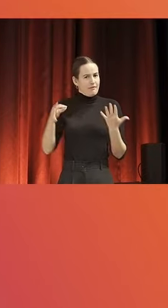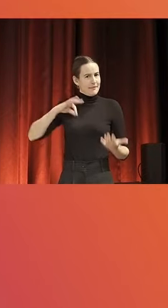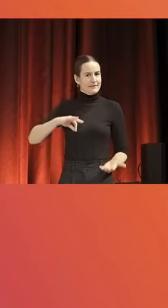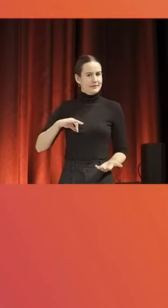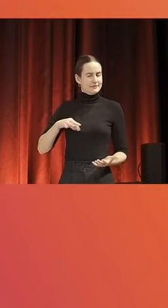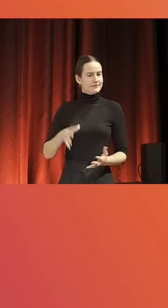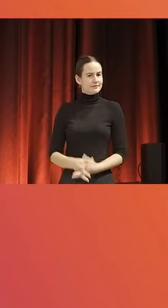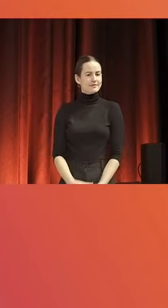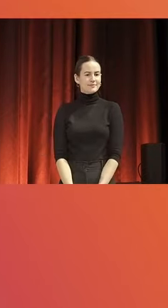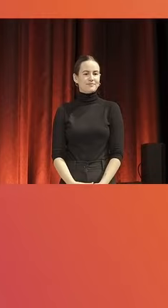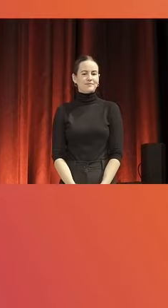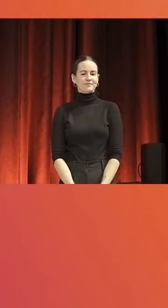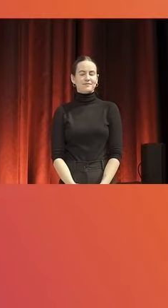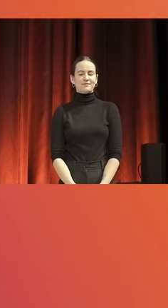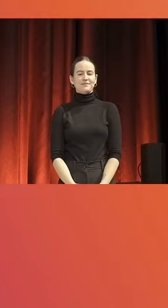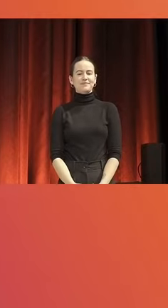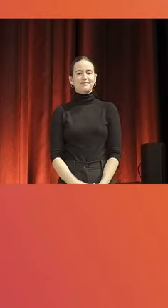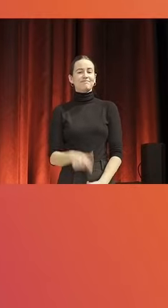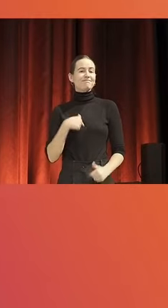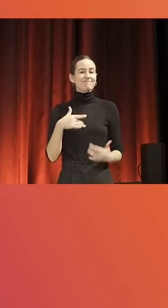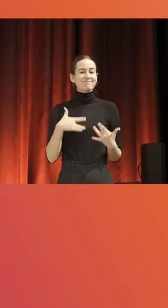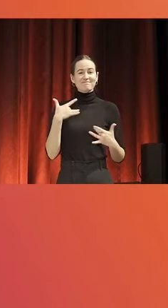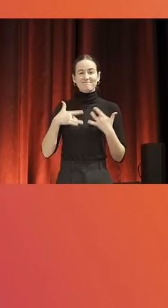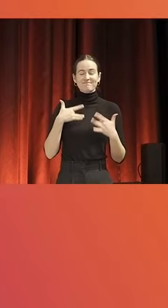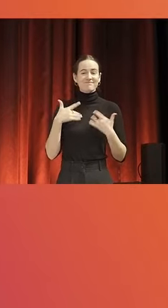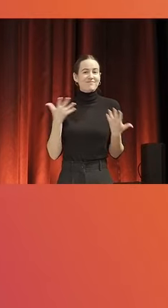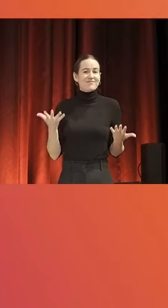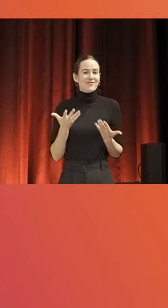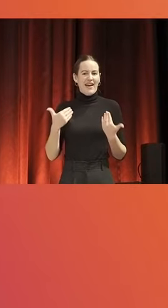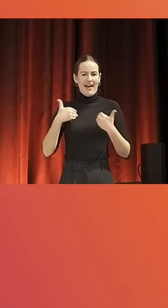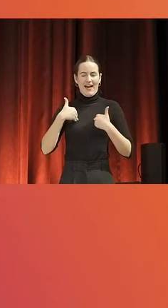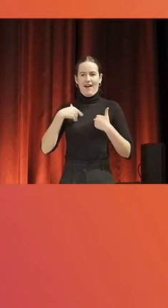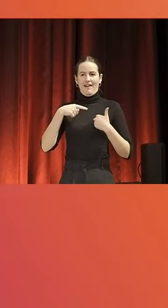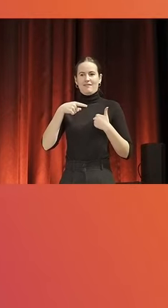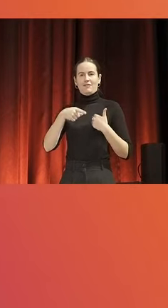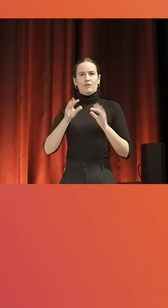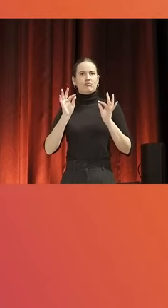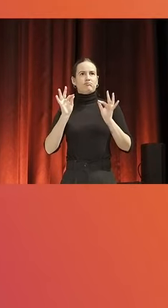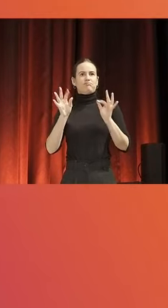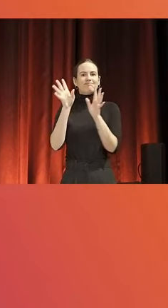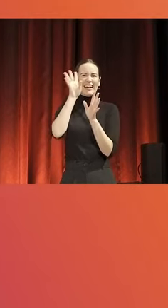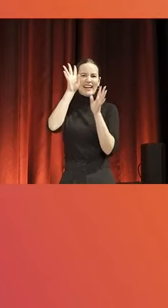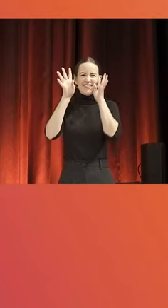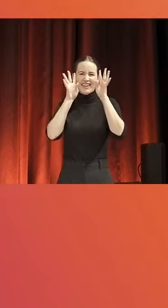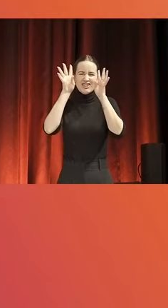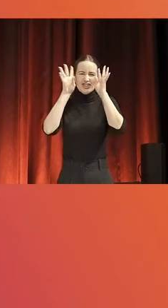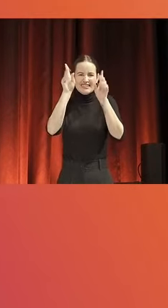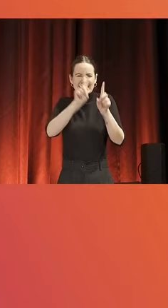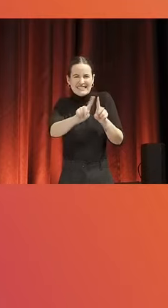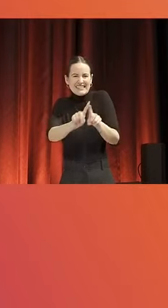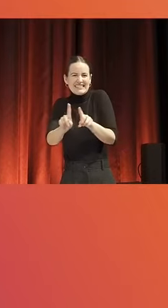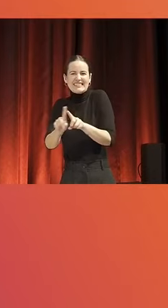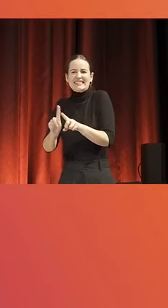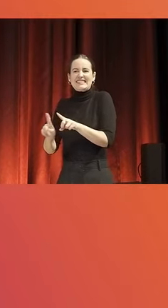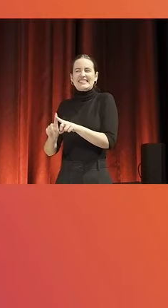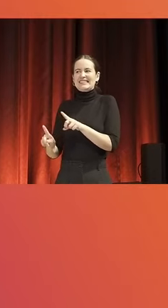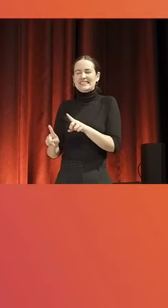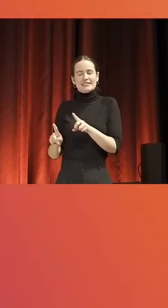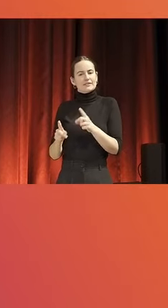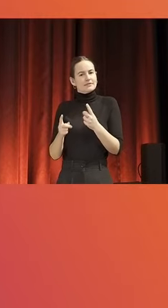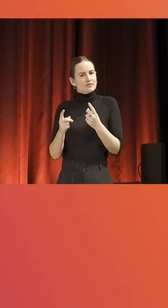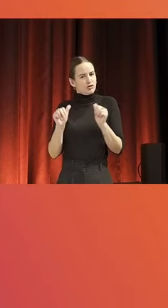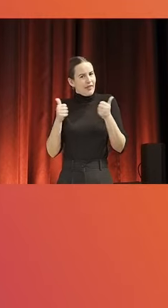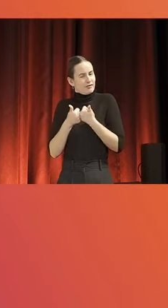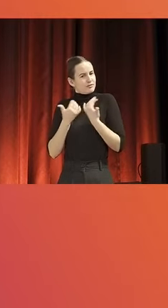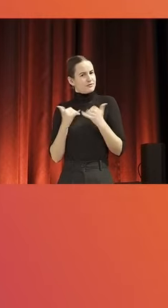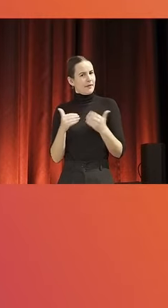what I'm excited about is we have this great platform of innovation, and we have many, many challenges